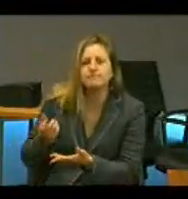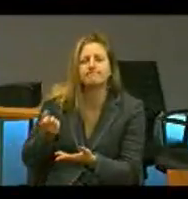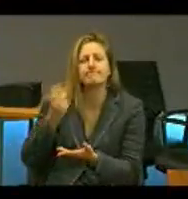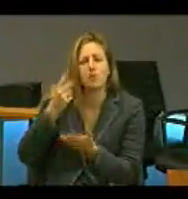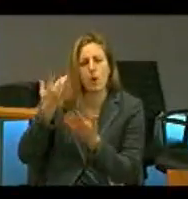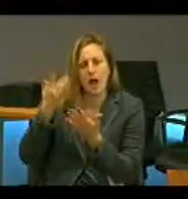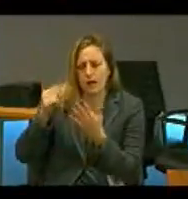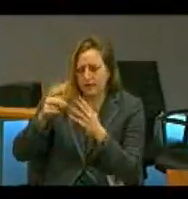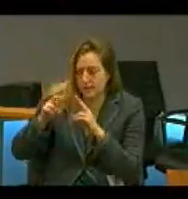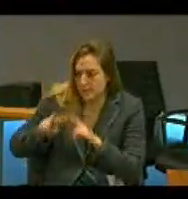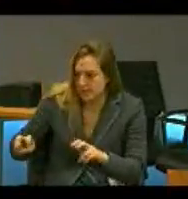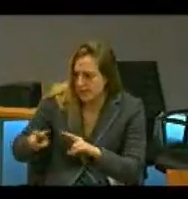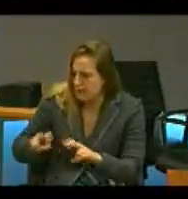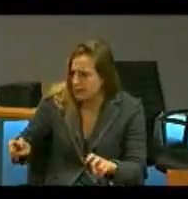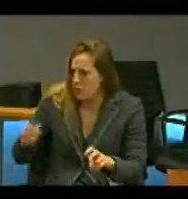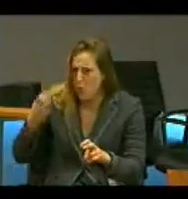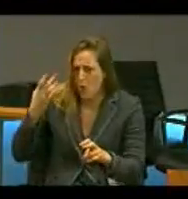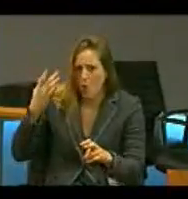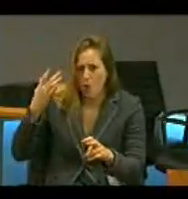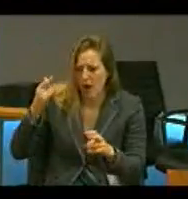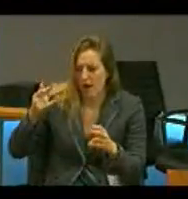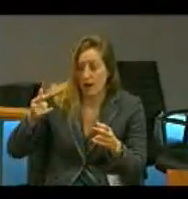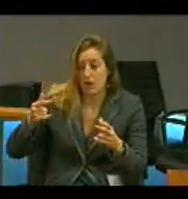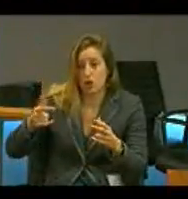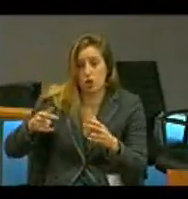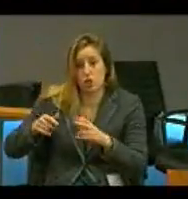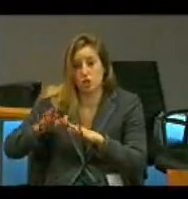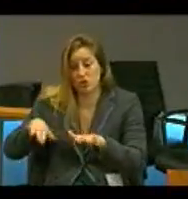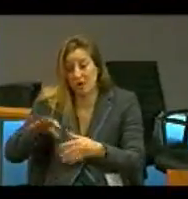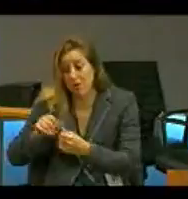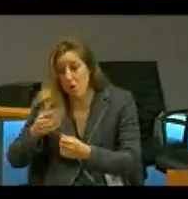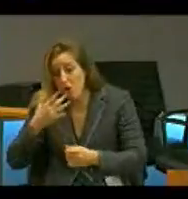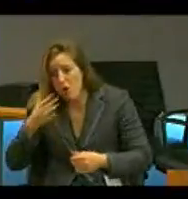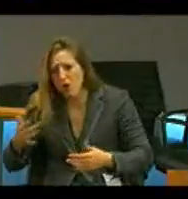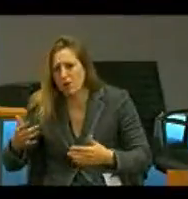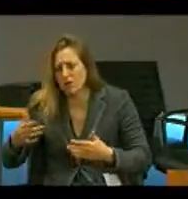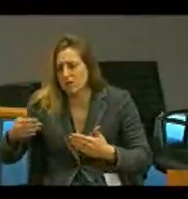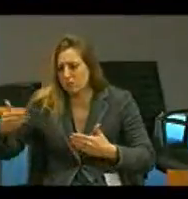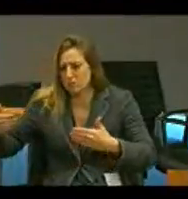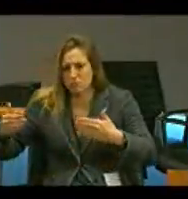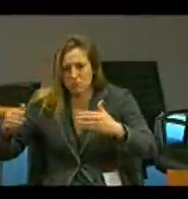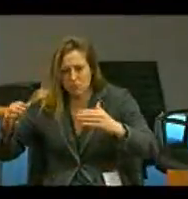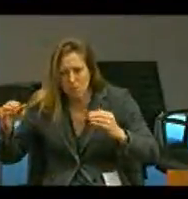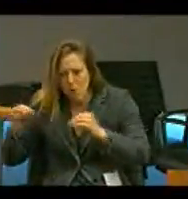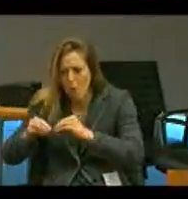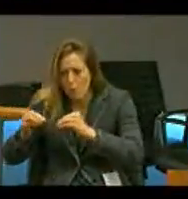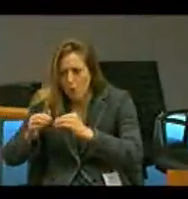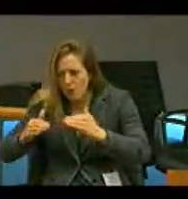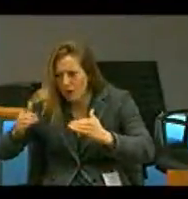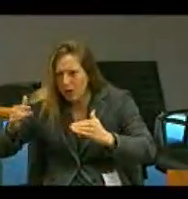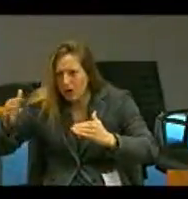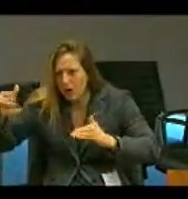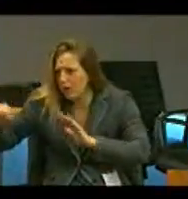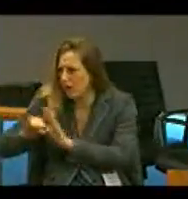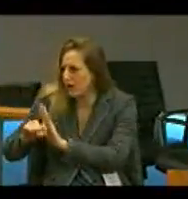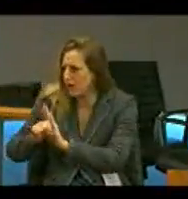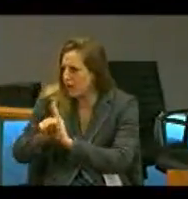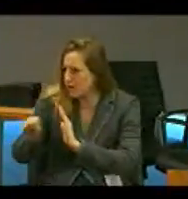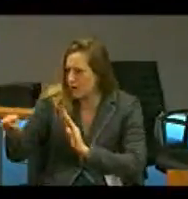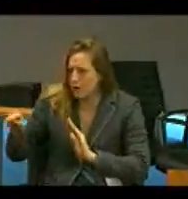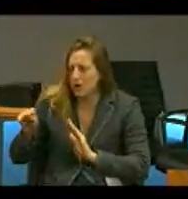seeing such wide disparities such that children of color are overrepresented, it's completely impossible to use that same sort